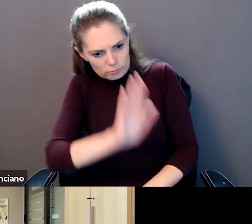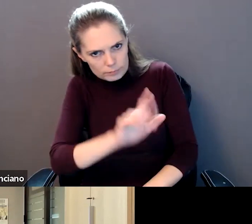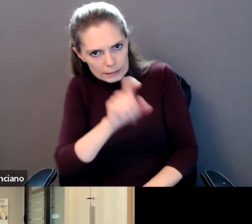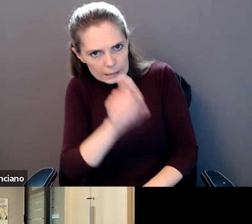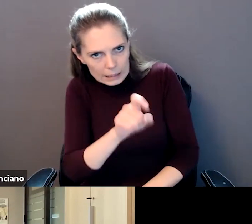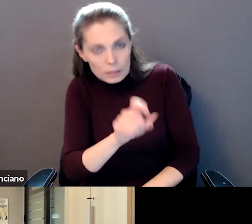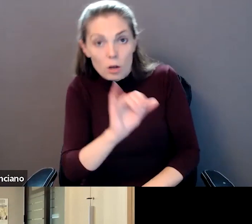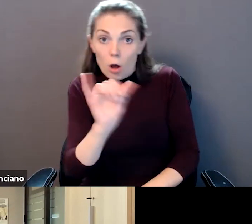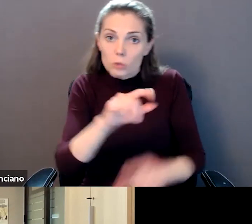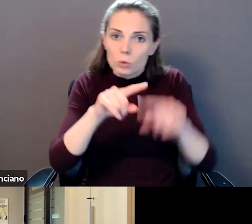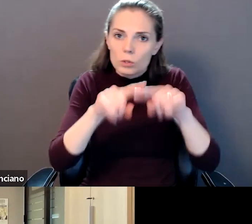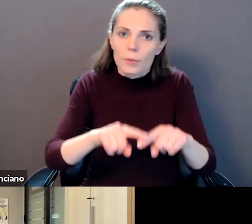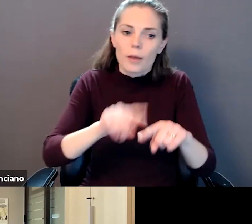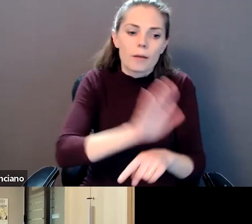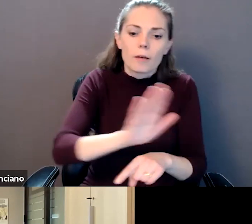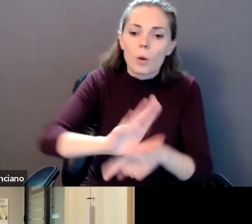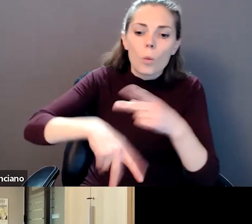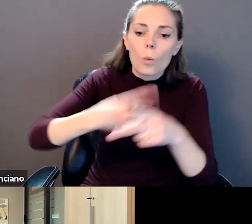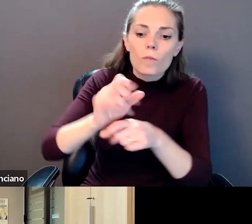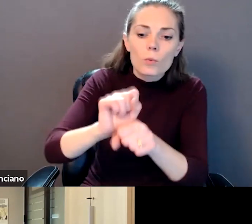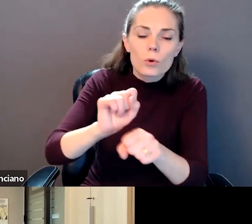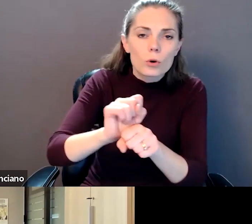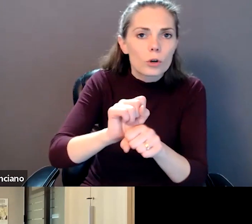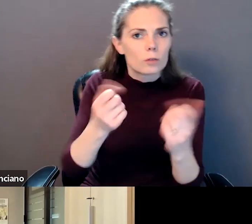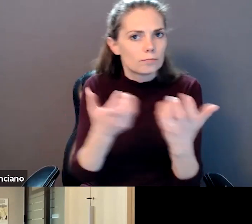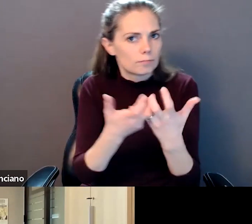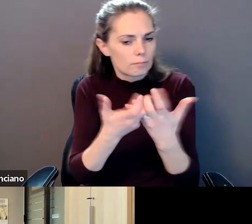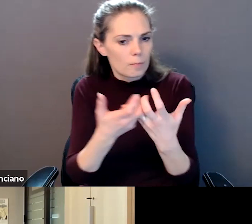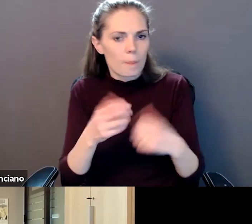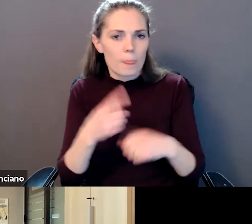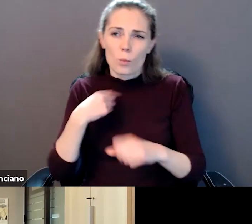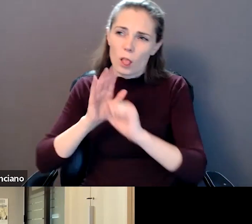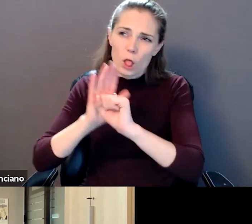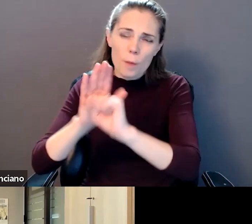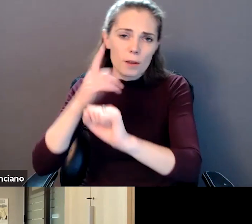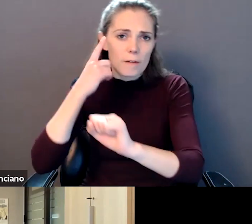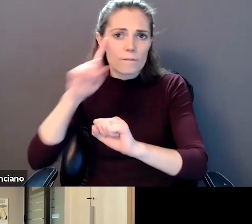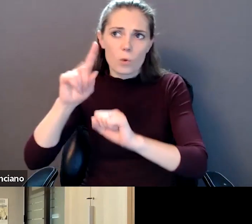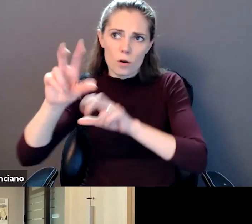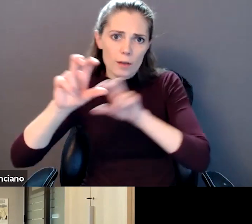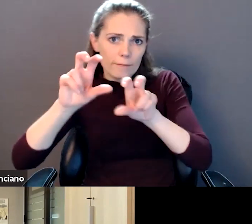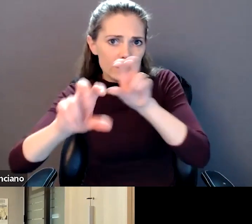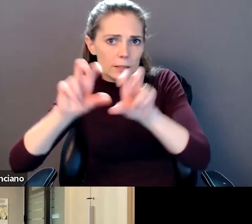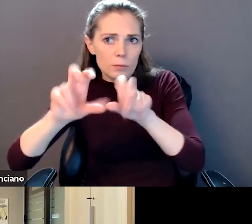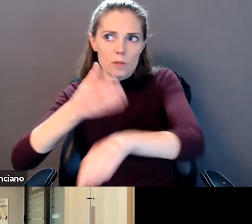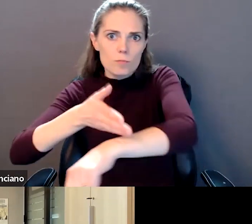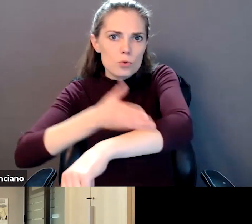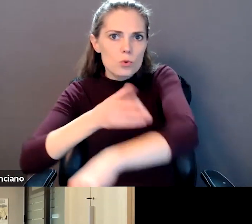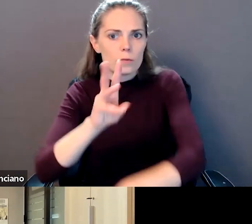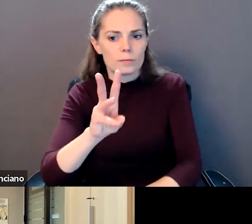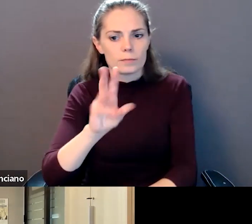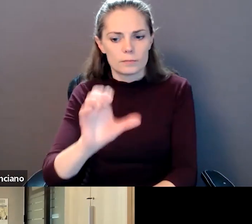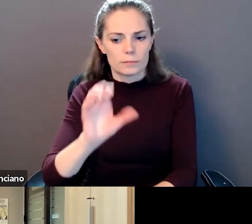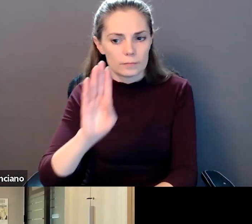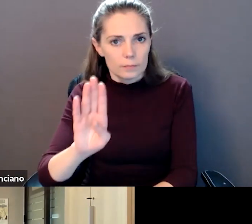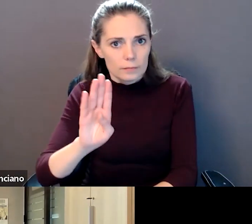the type of work that they're doing. And unions have lobbied for investments and improvements in workers' compensation legislation, in short and long-term